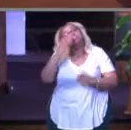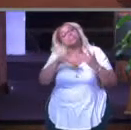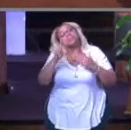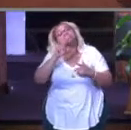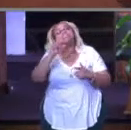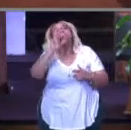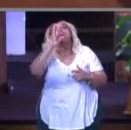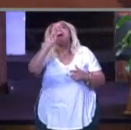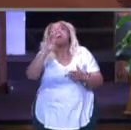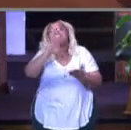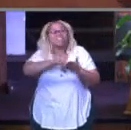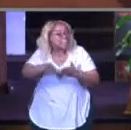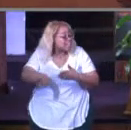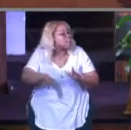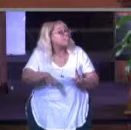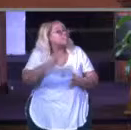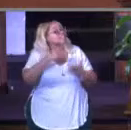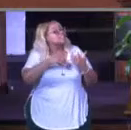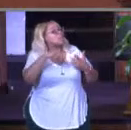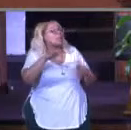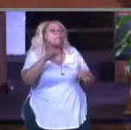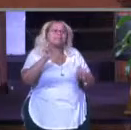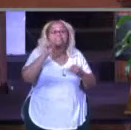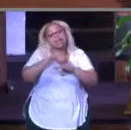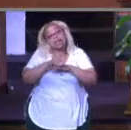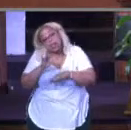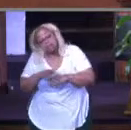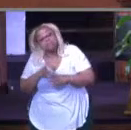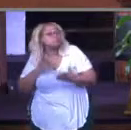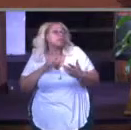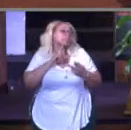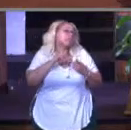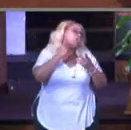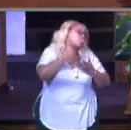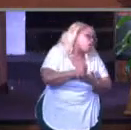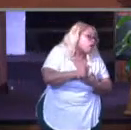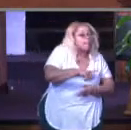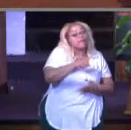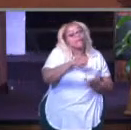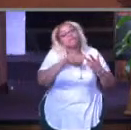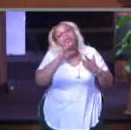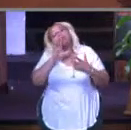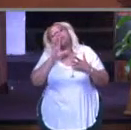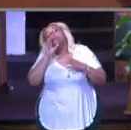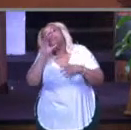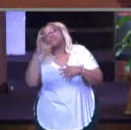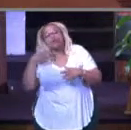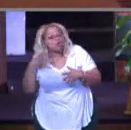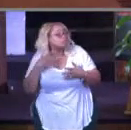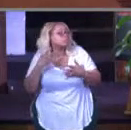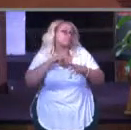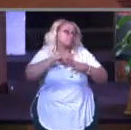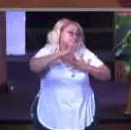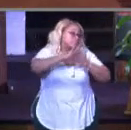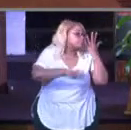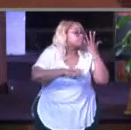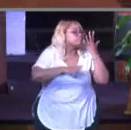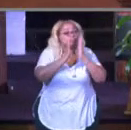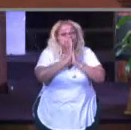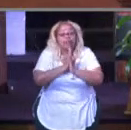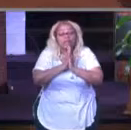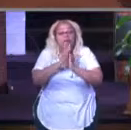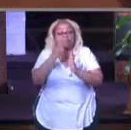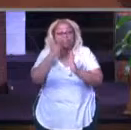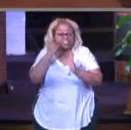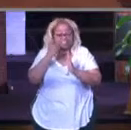some of us, the unforgiveness. And for some of us, that may take counseling, that may take therapy, that may take coaching, that may take a whole lot of prayer.